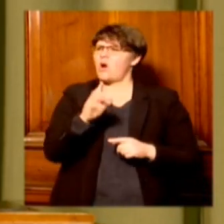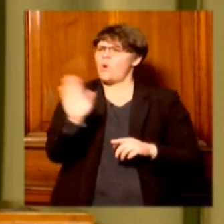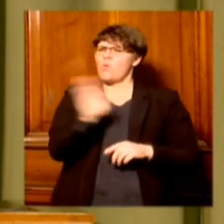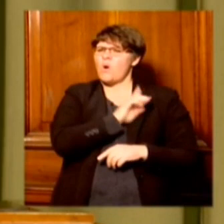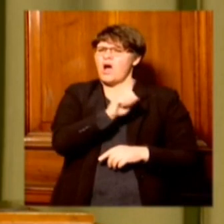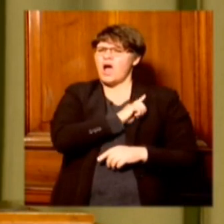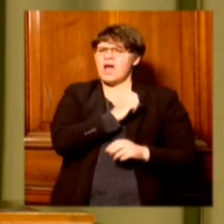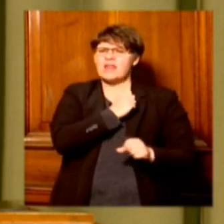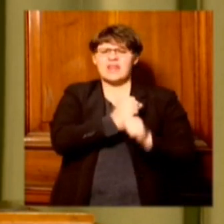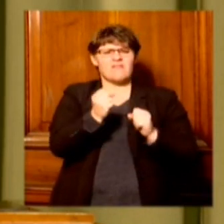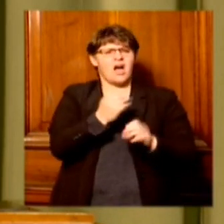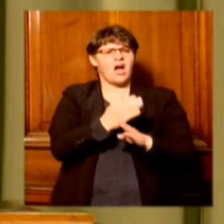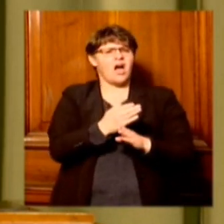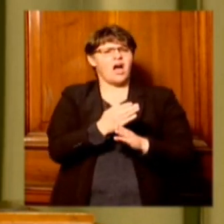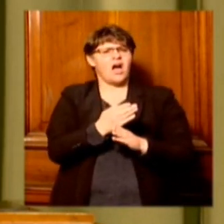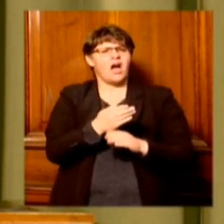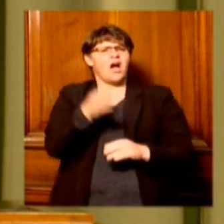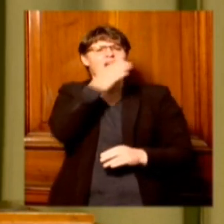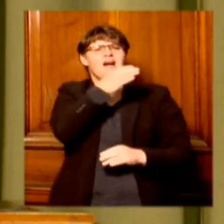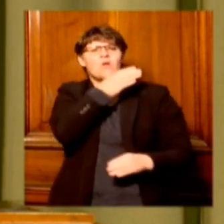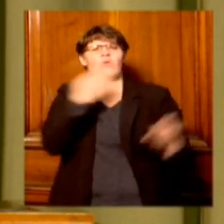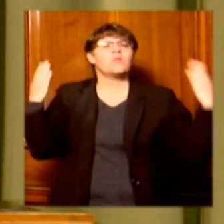we forewarn people before we